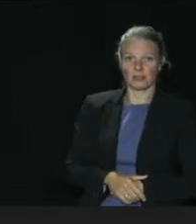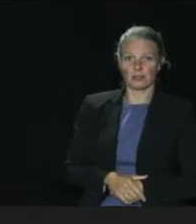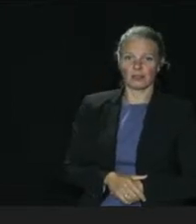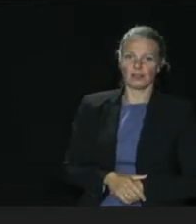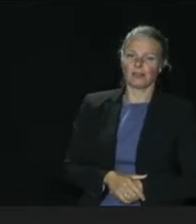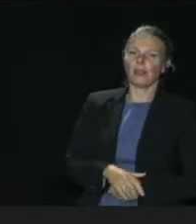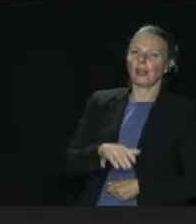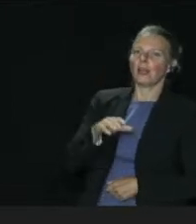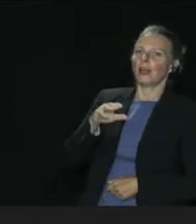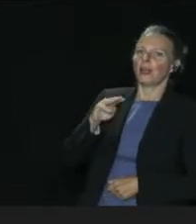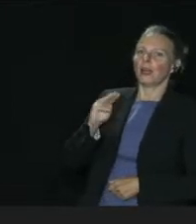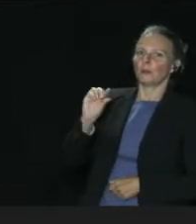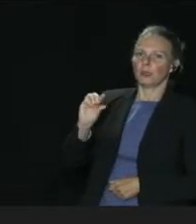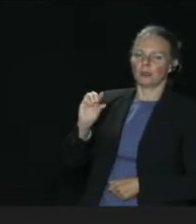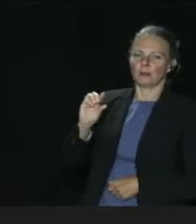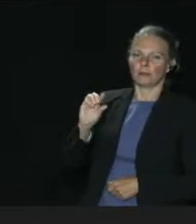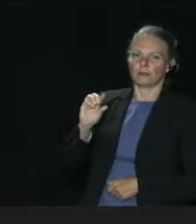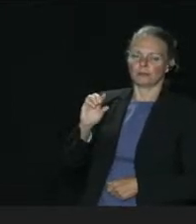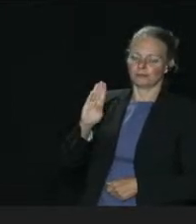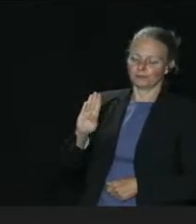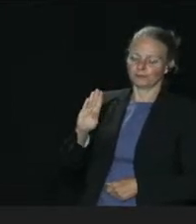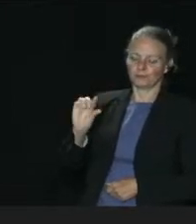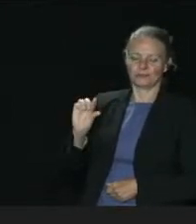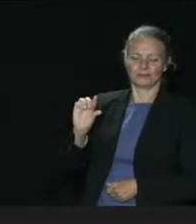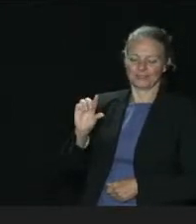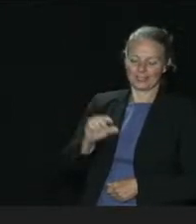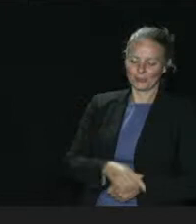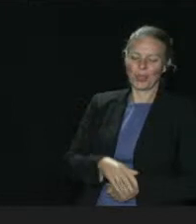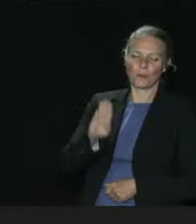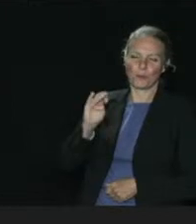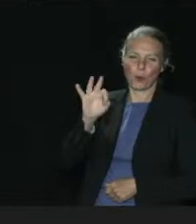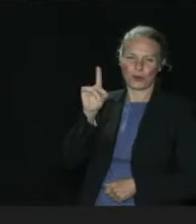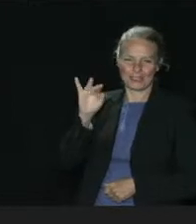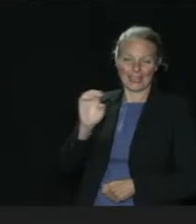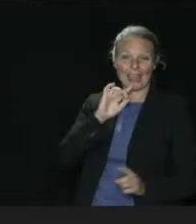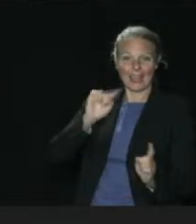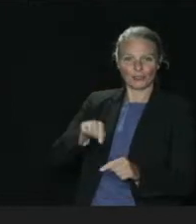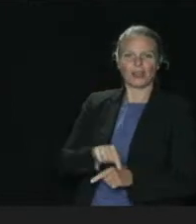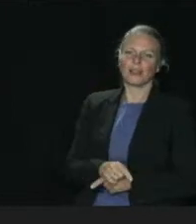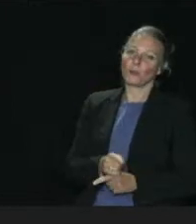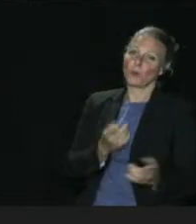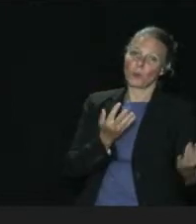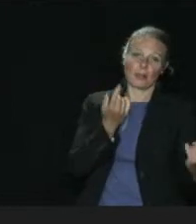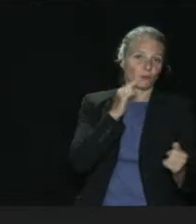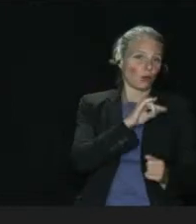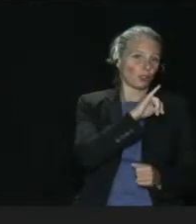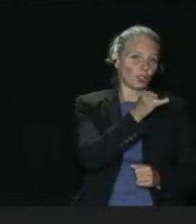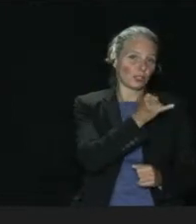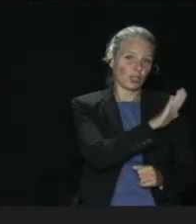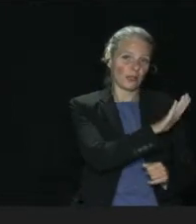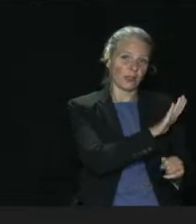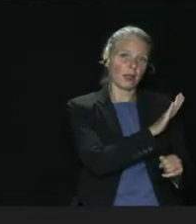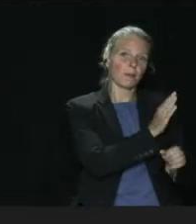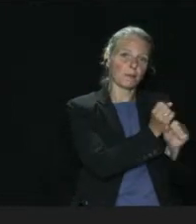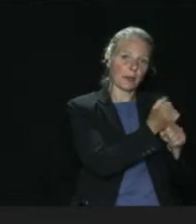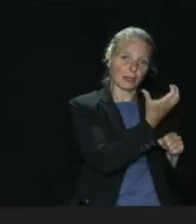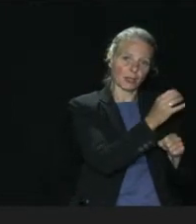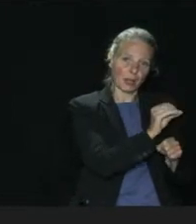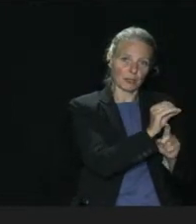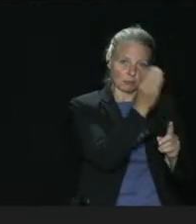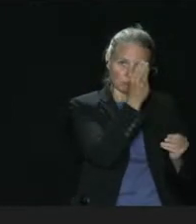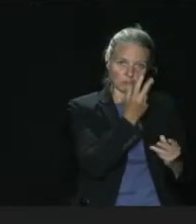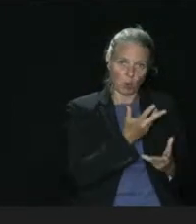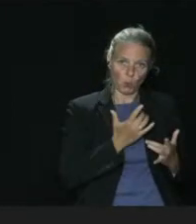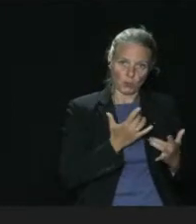Well, it'll be up to the provinces to determine the role for J&J within their vaccination campaigns and within their portfolios. What I